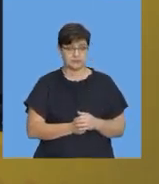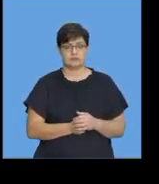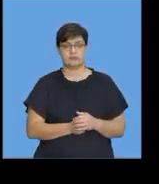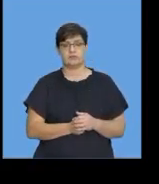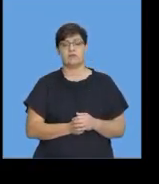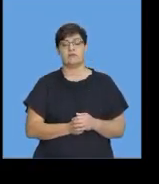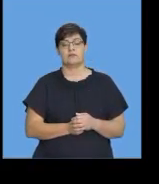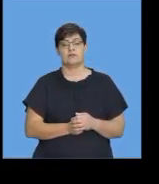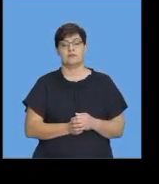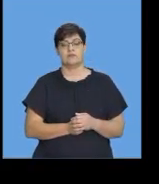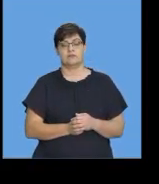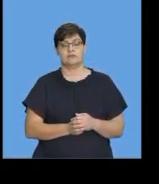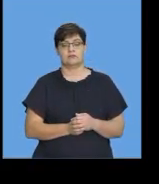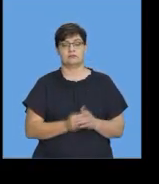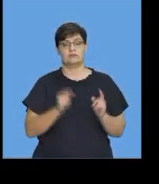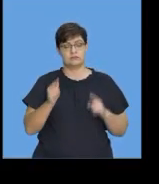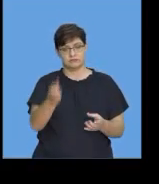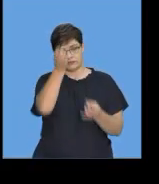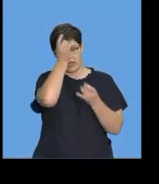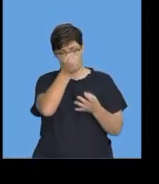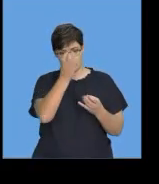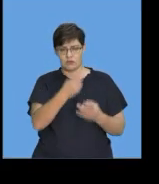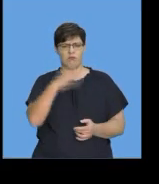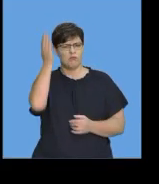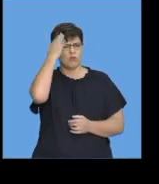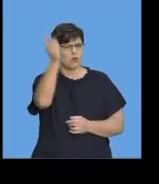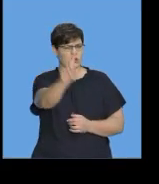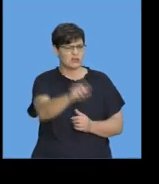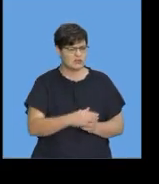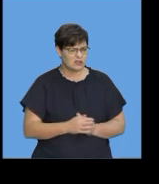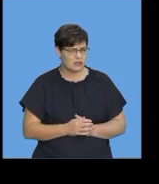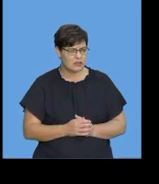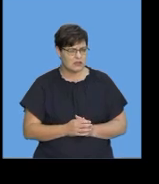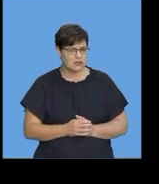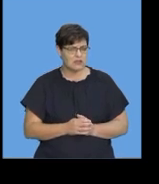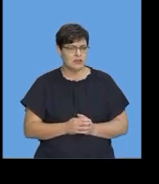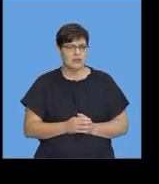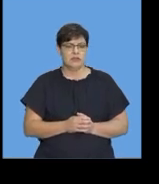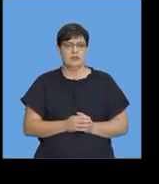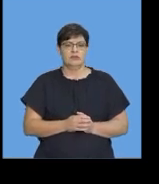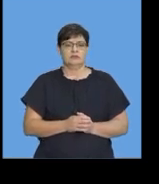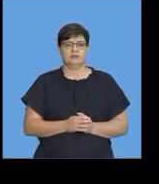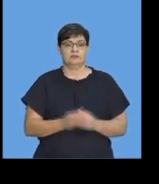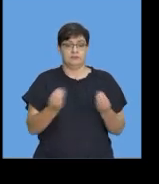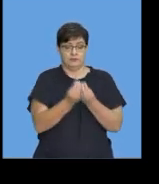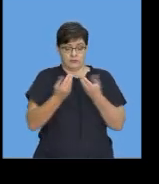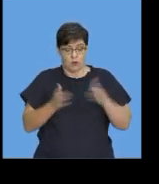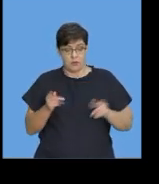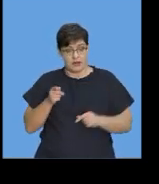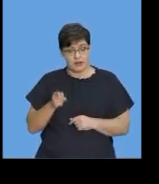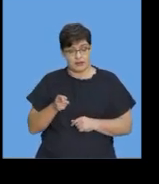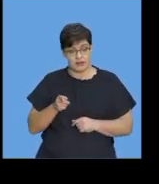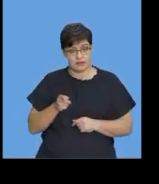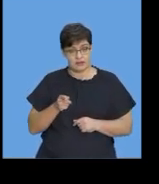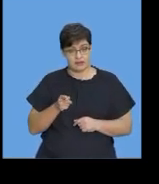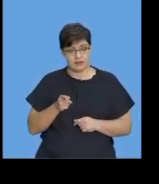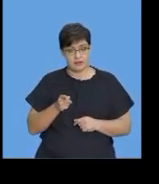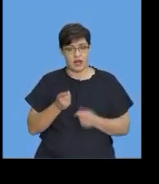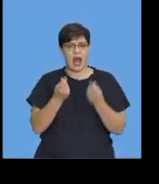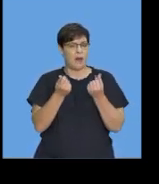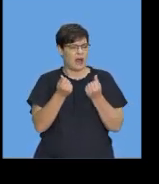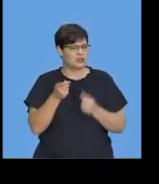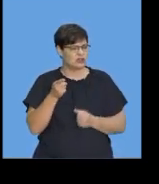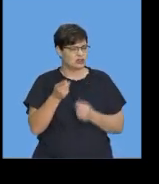Now, in terms of my information, what do I know? I've got opening stock, and there's the value of my opening